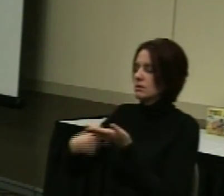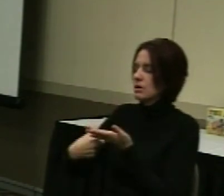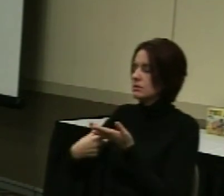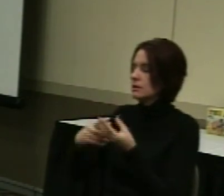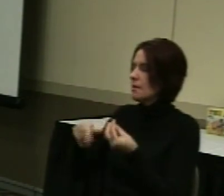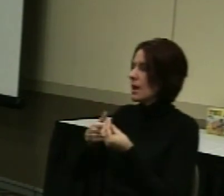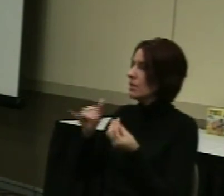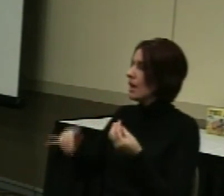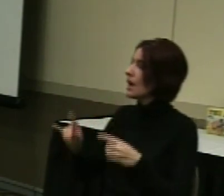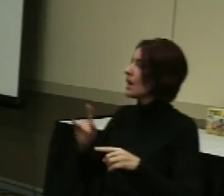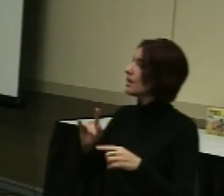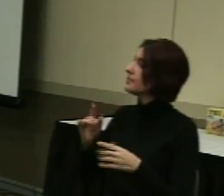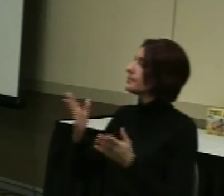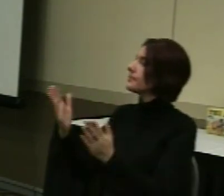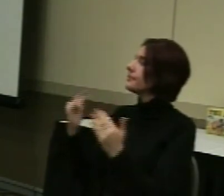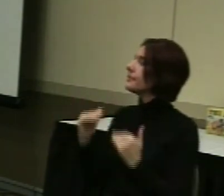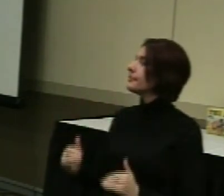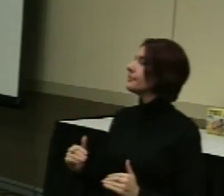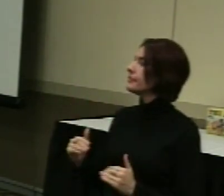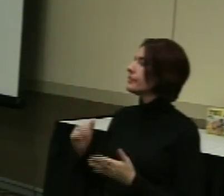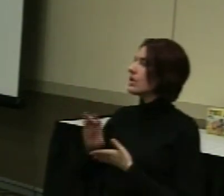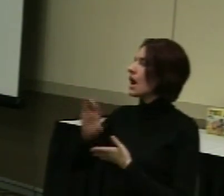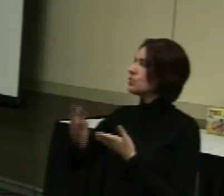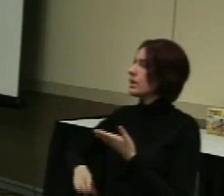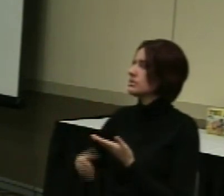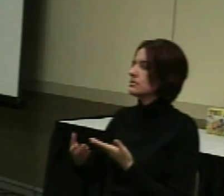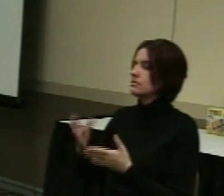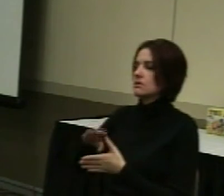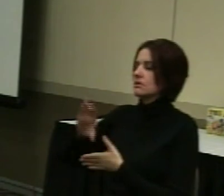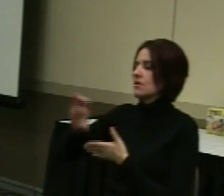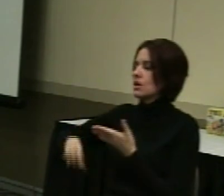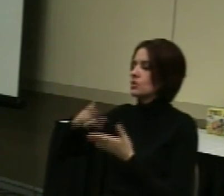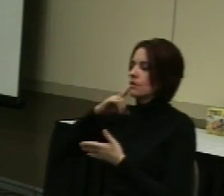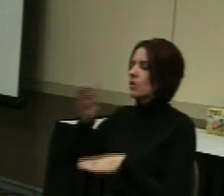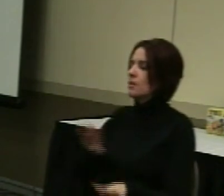what are the consequences to the behaviors?